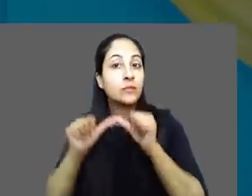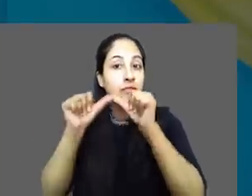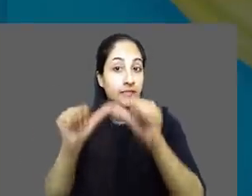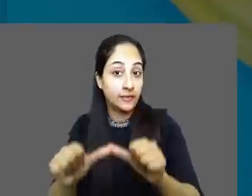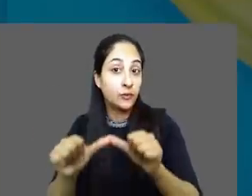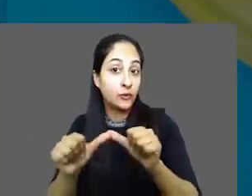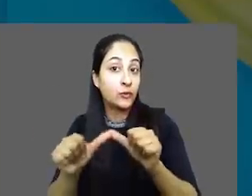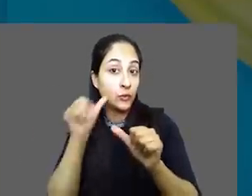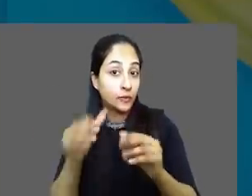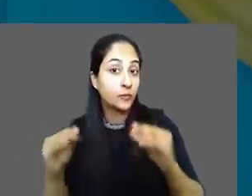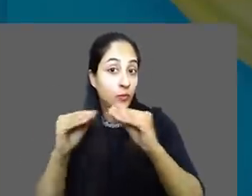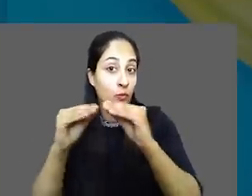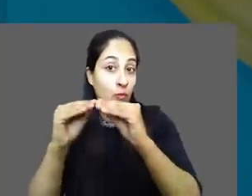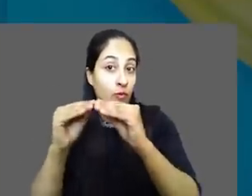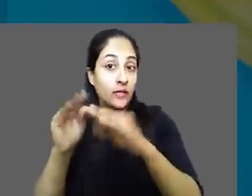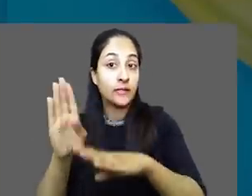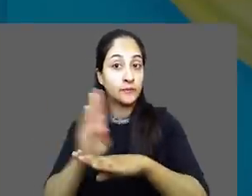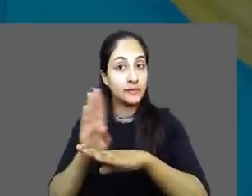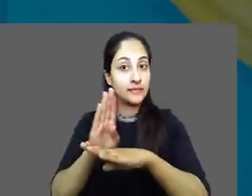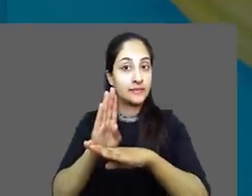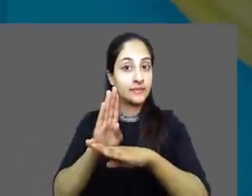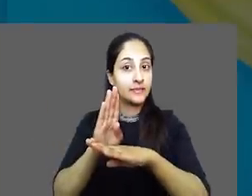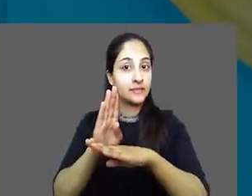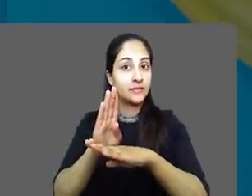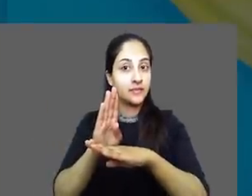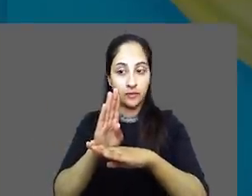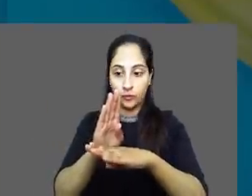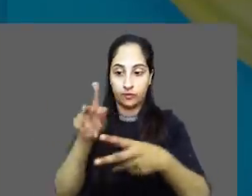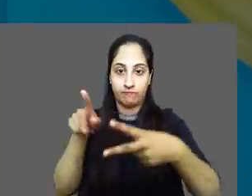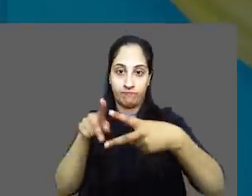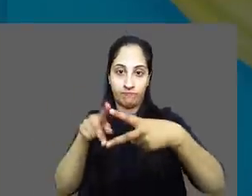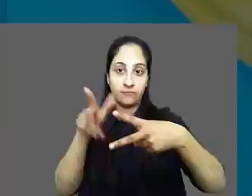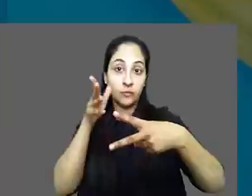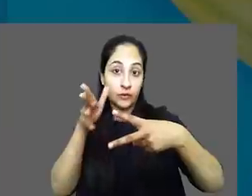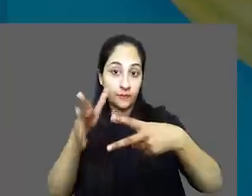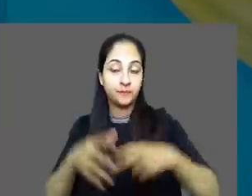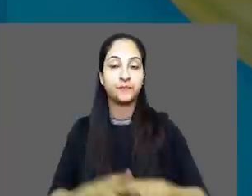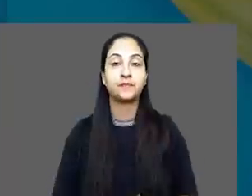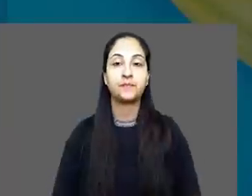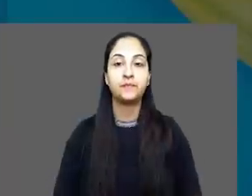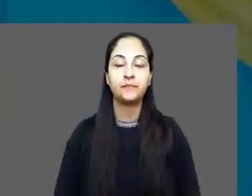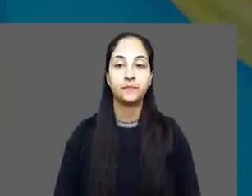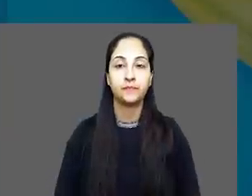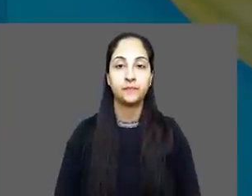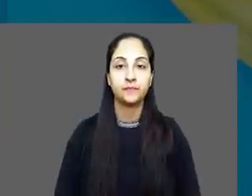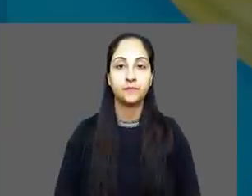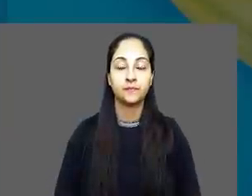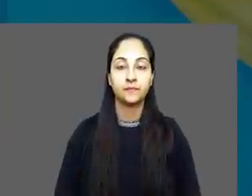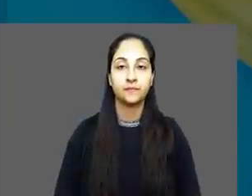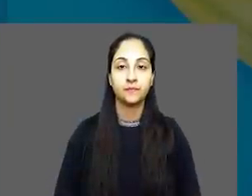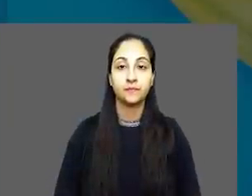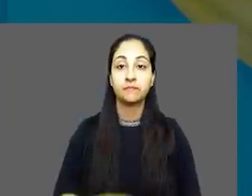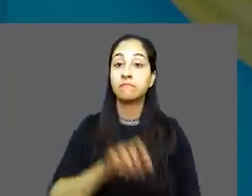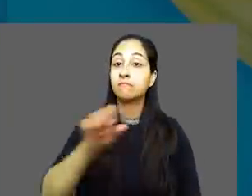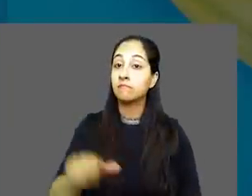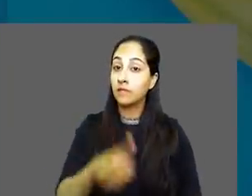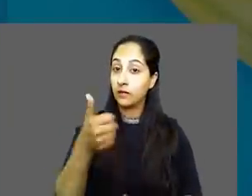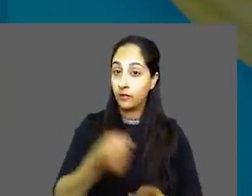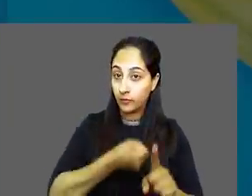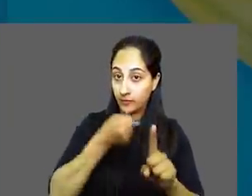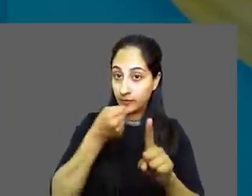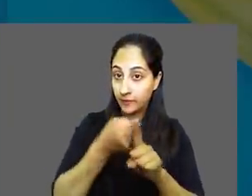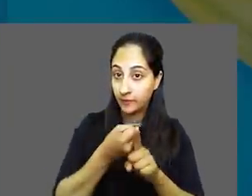conducted. And then I think the second kind of very important thing to recognize, because it's going to impact on jobs,